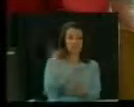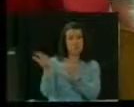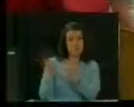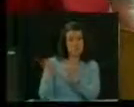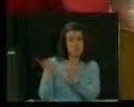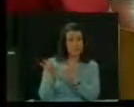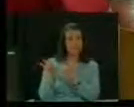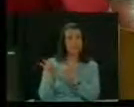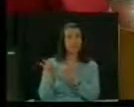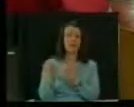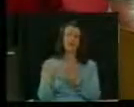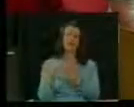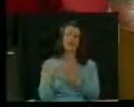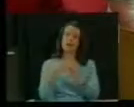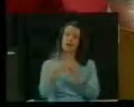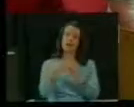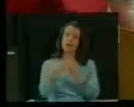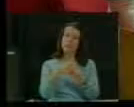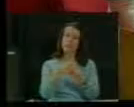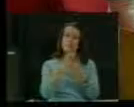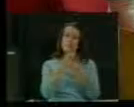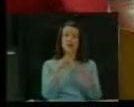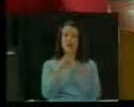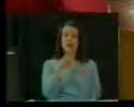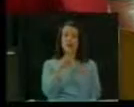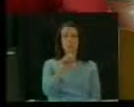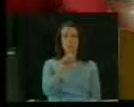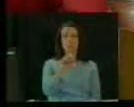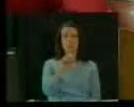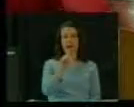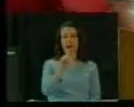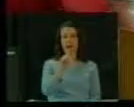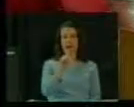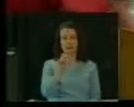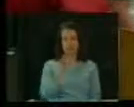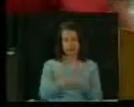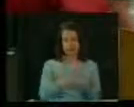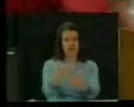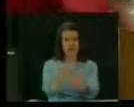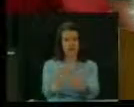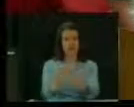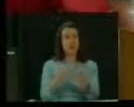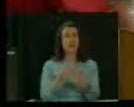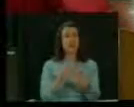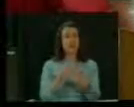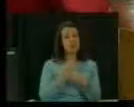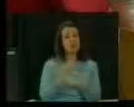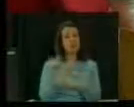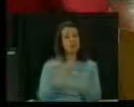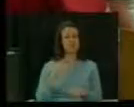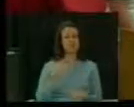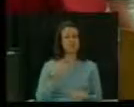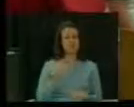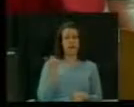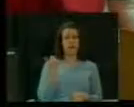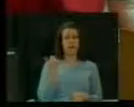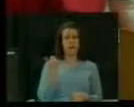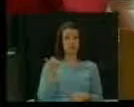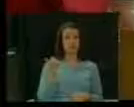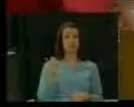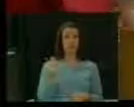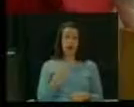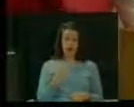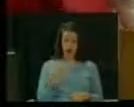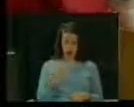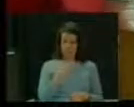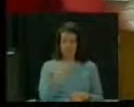demonstrate a positive and proactive step towards reassuring the public in Knox County. As a member of the committee, I